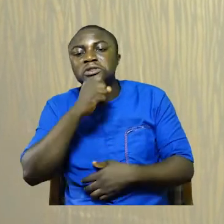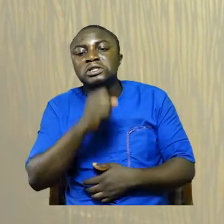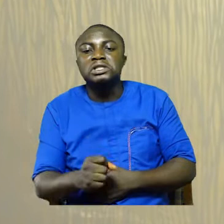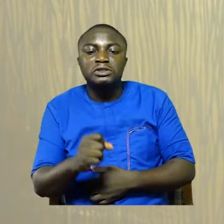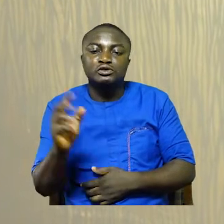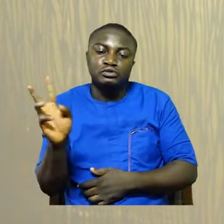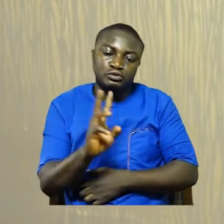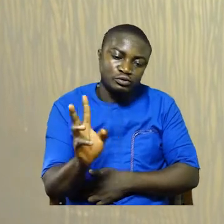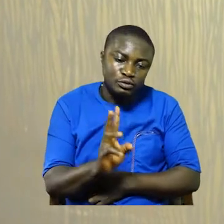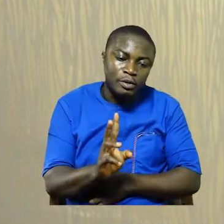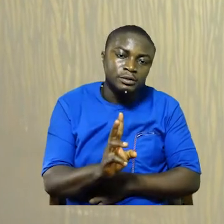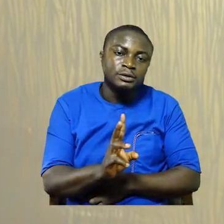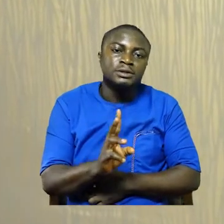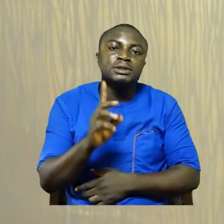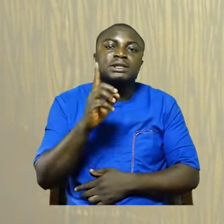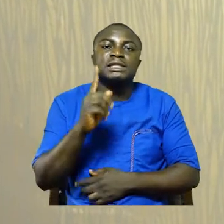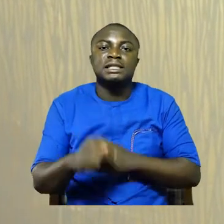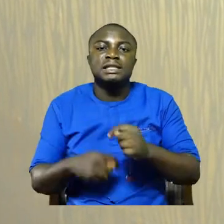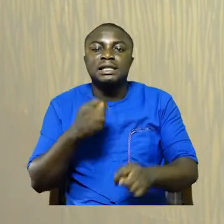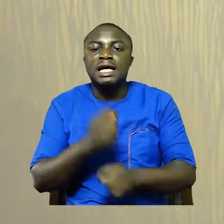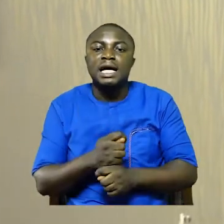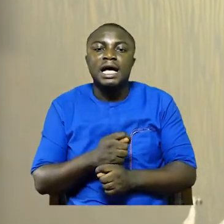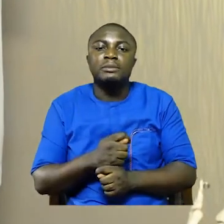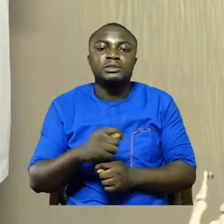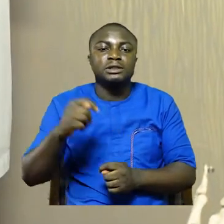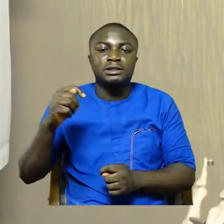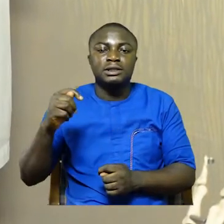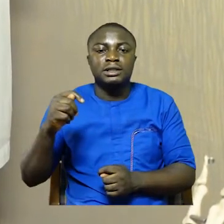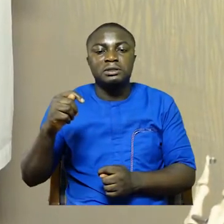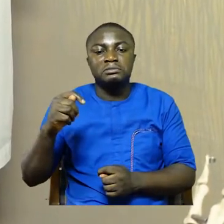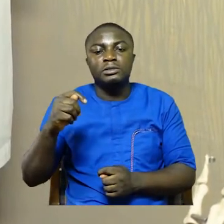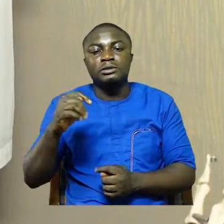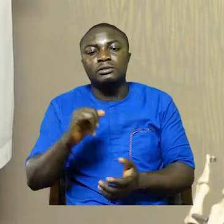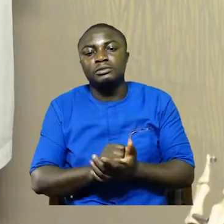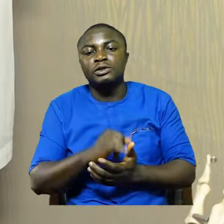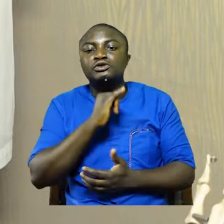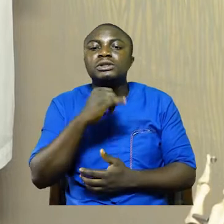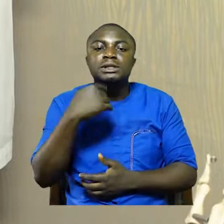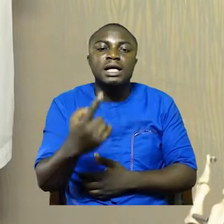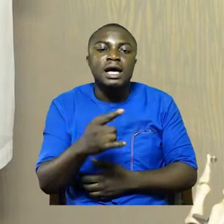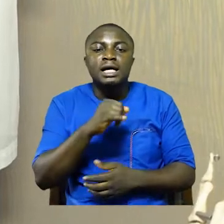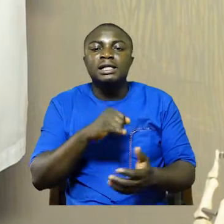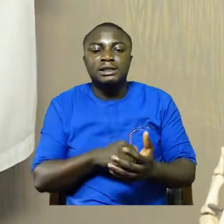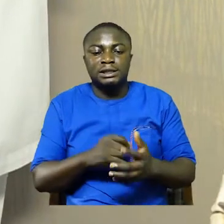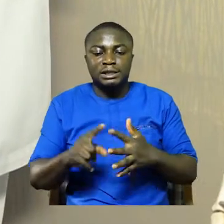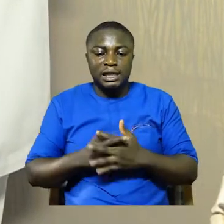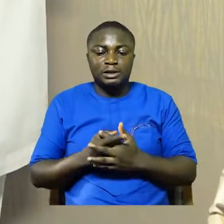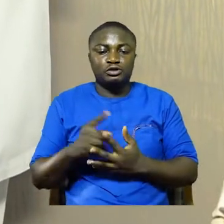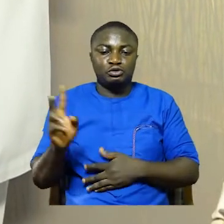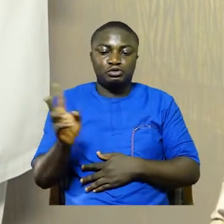age of 2 years, especially the type that is called the Duchenne muscular dystrophy. Yes,